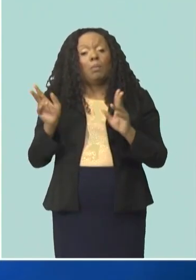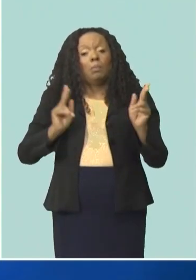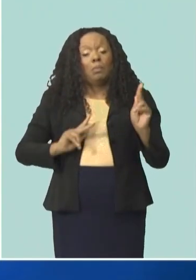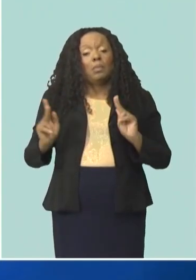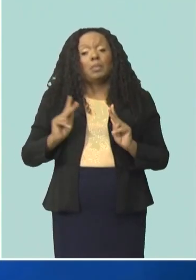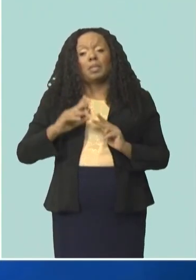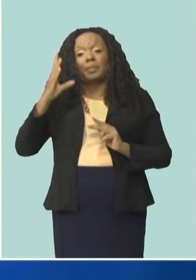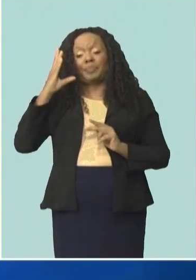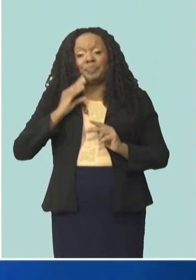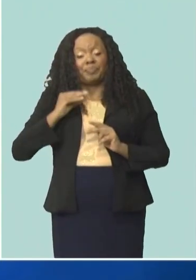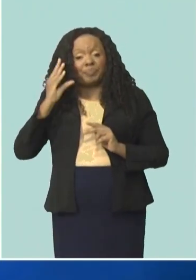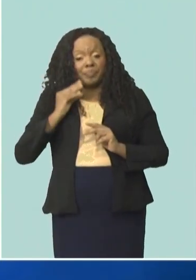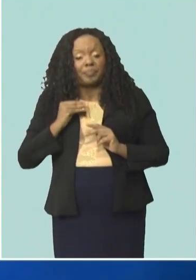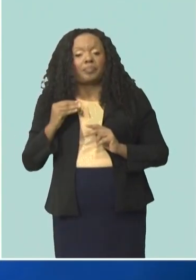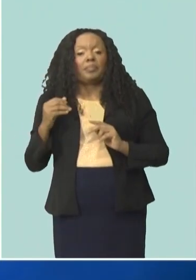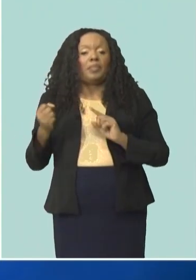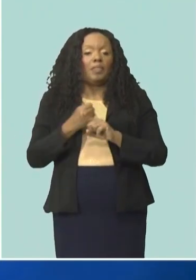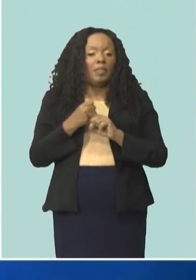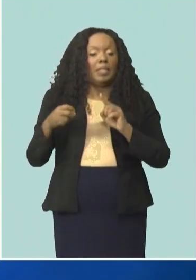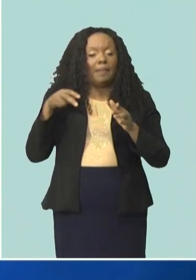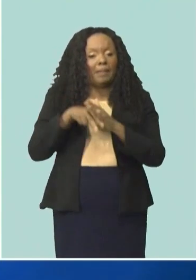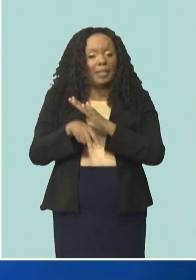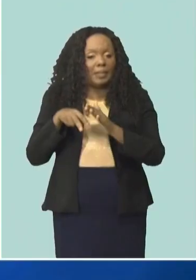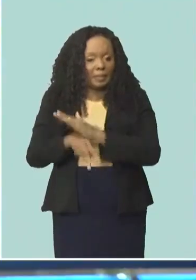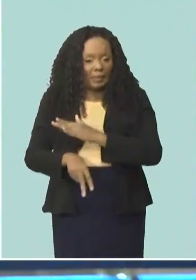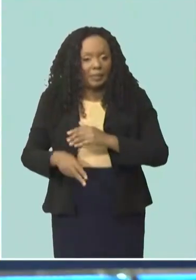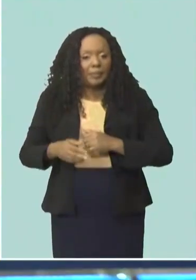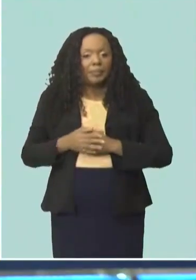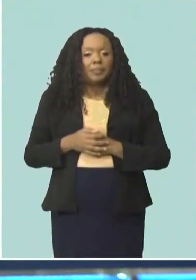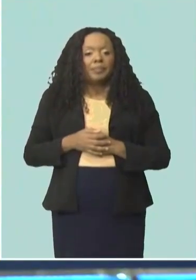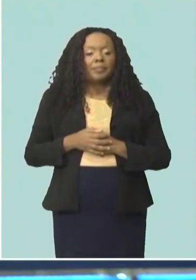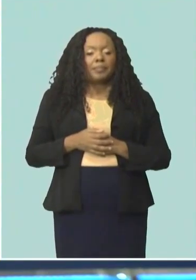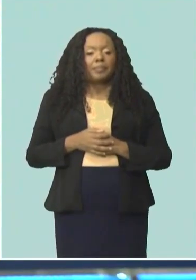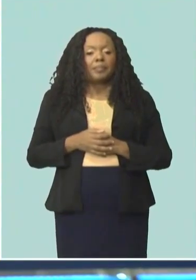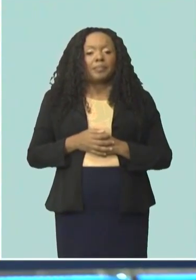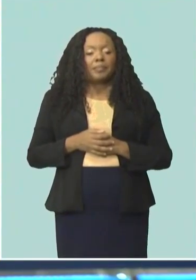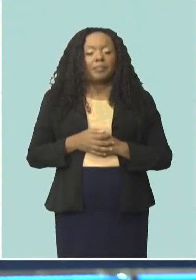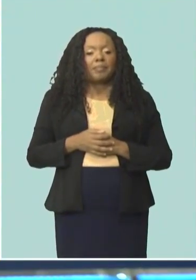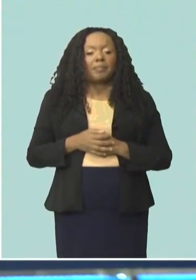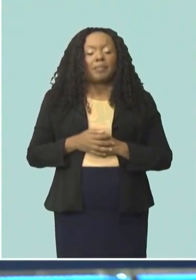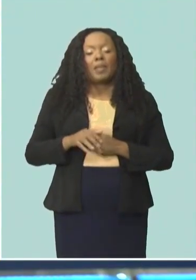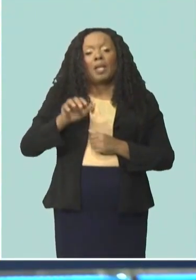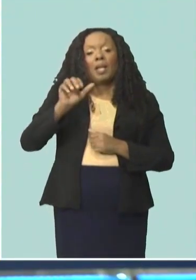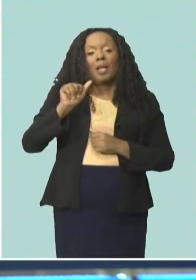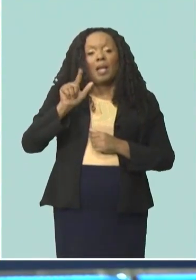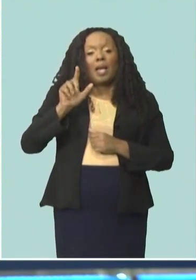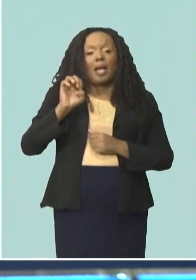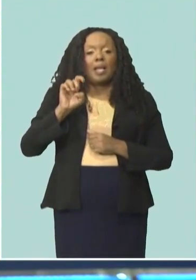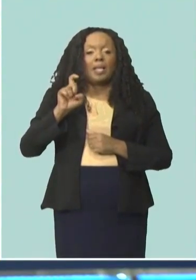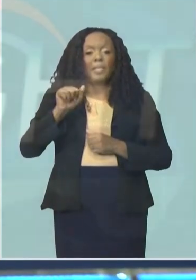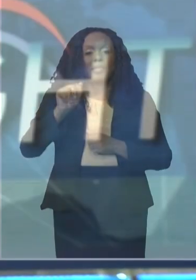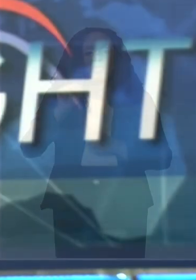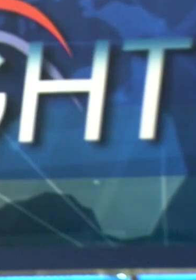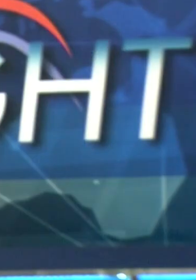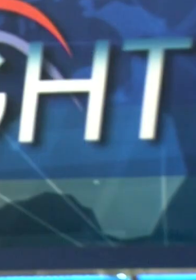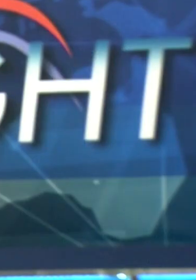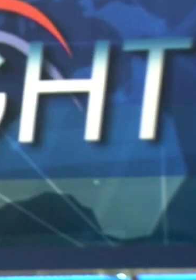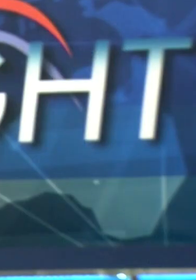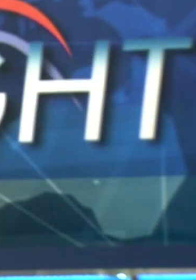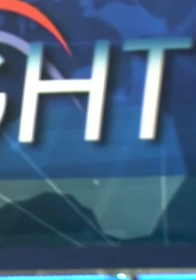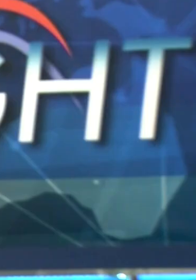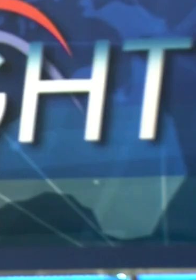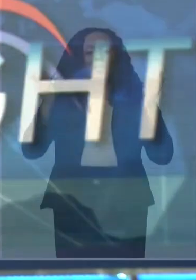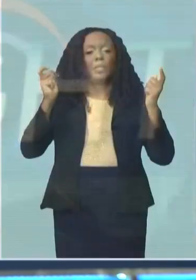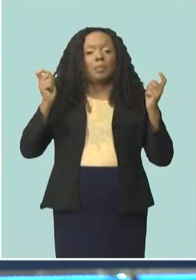women are also victims of violence. The Alexandra School celebrated its annual speech day and